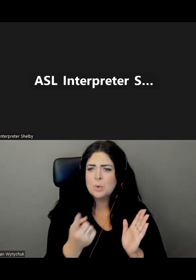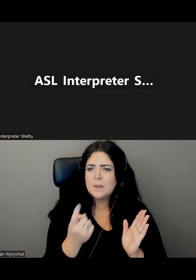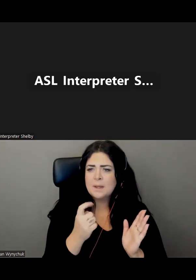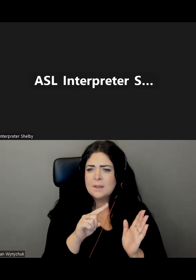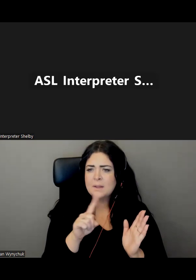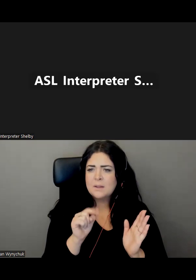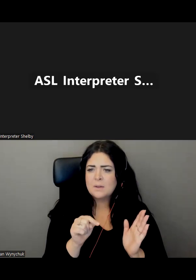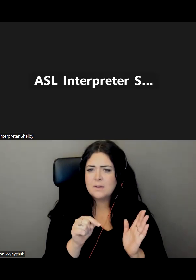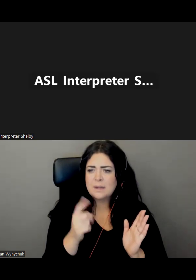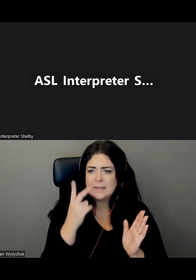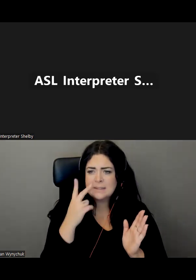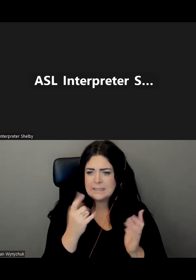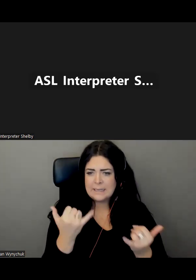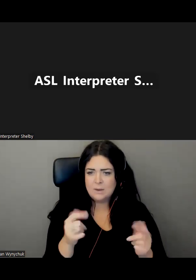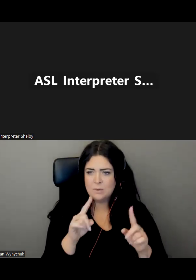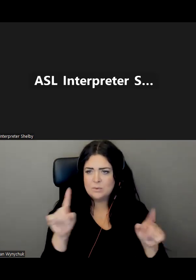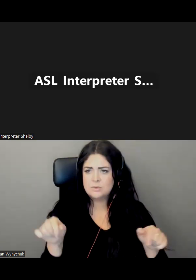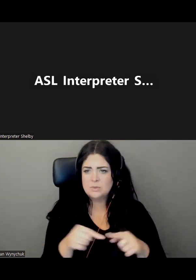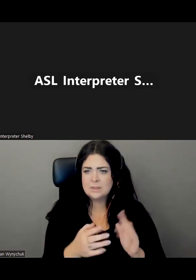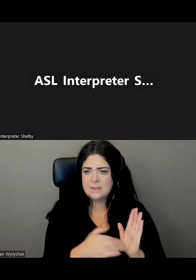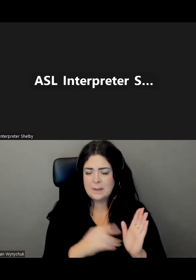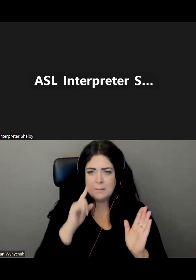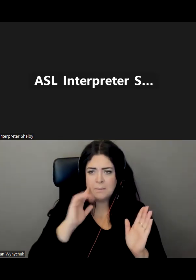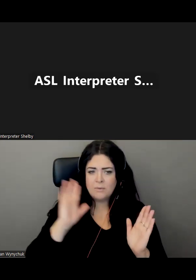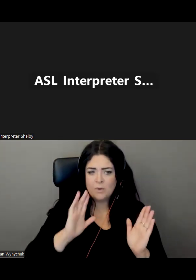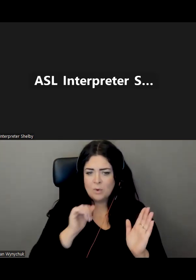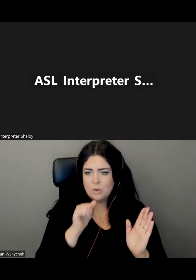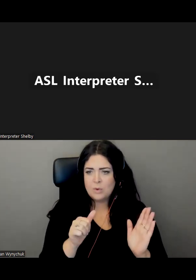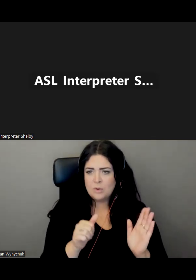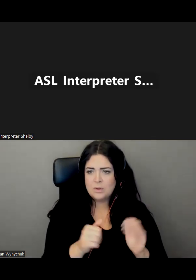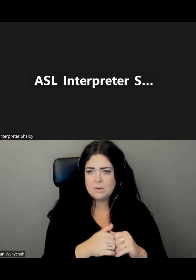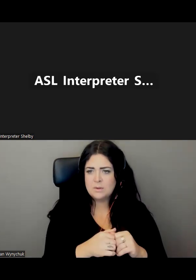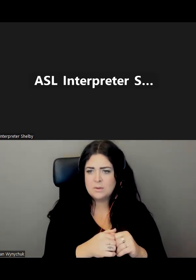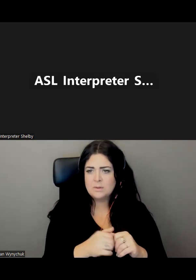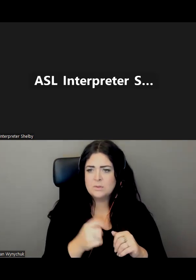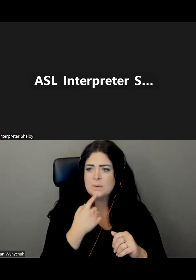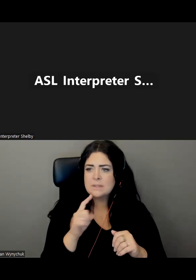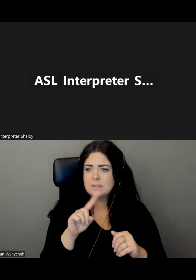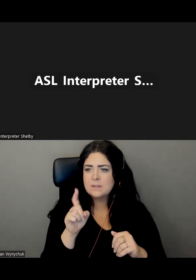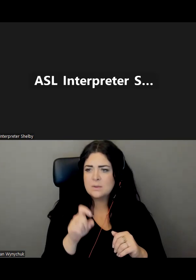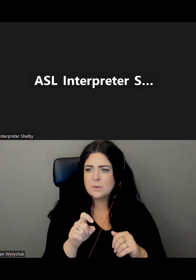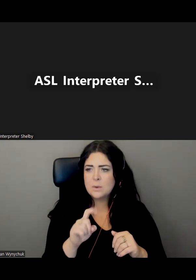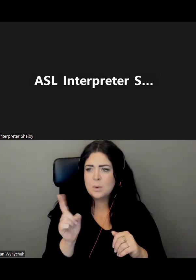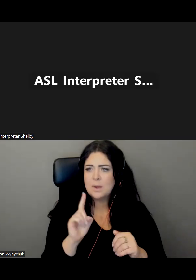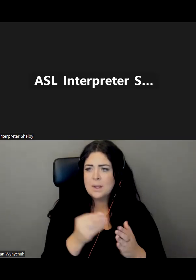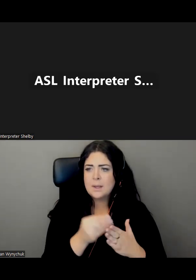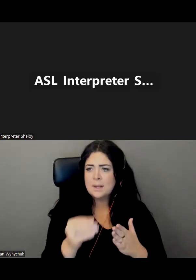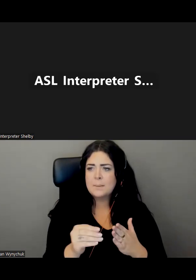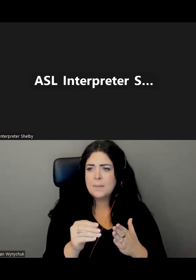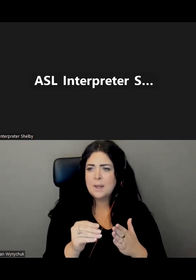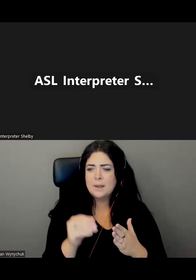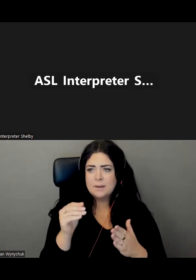question, she's back on screen now. She wasn't. So I'll just say the question again. Where can I buy close